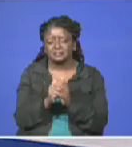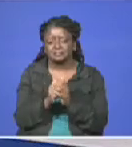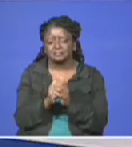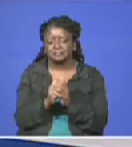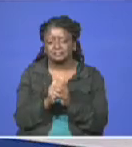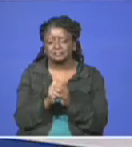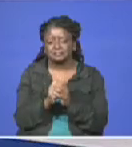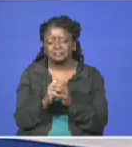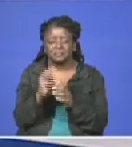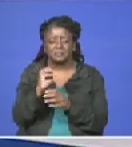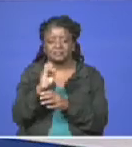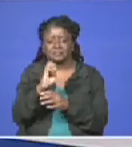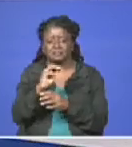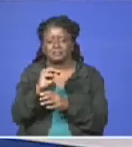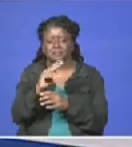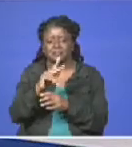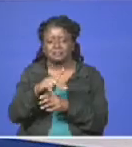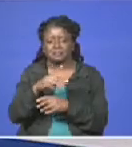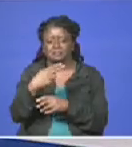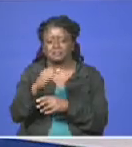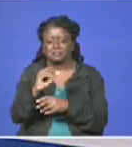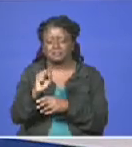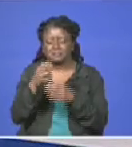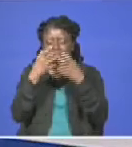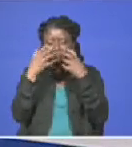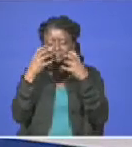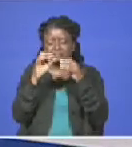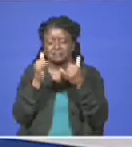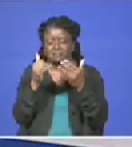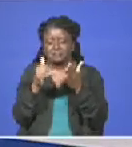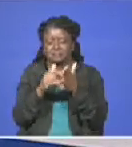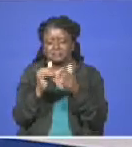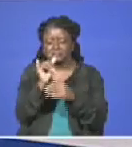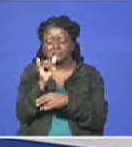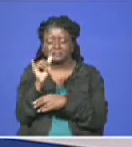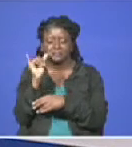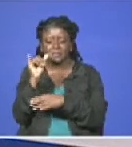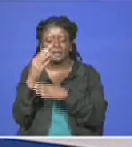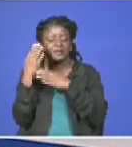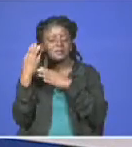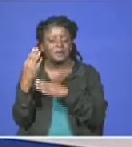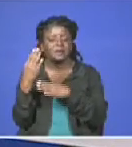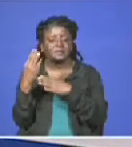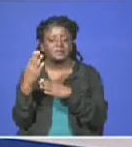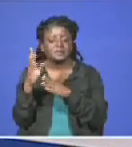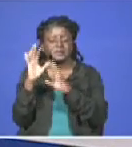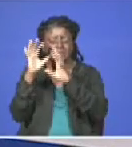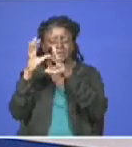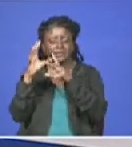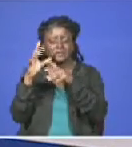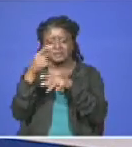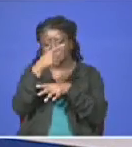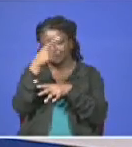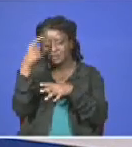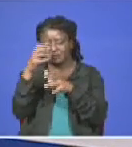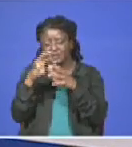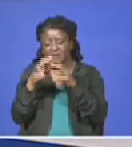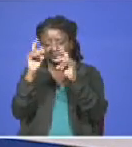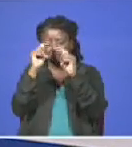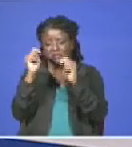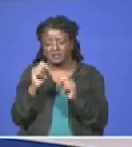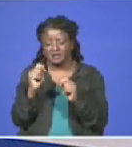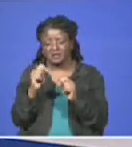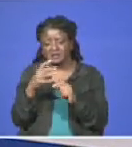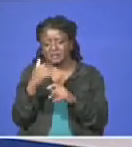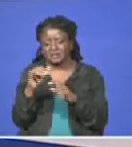The Memphis Tigers back on the floor yesterday in the Bahamas Basketball Federation's Summer of Thunder Series. They took on a select squad from the New Providence